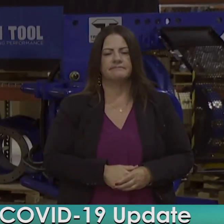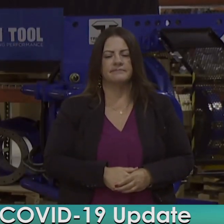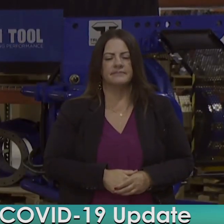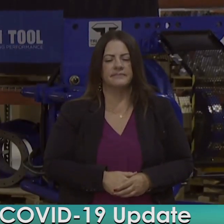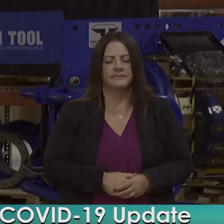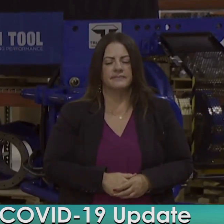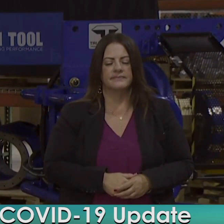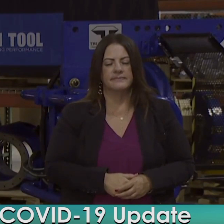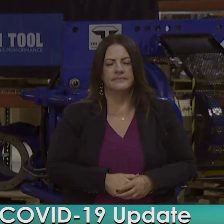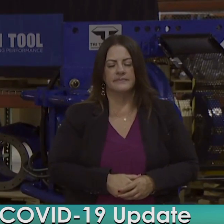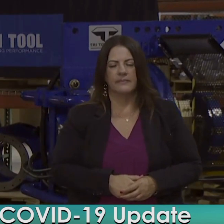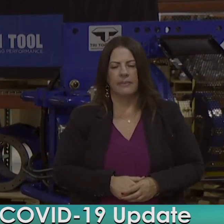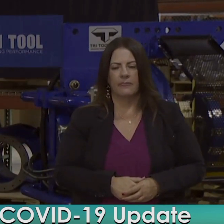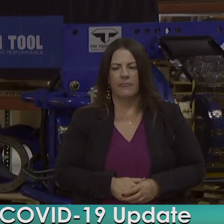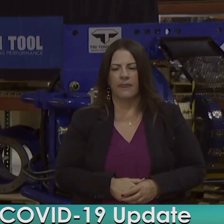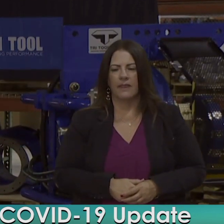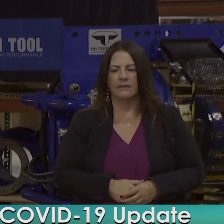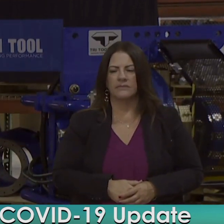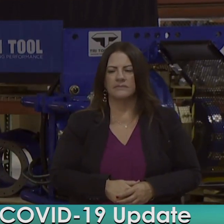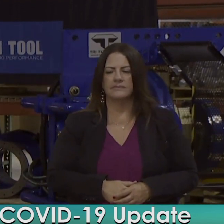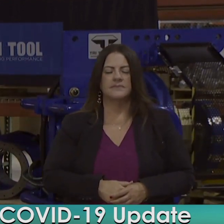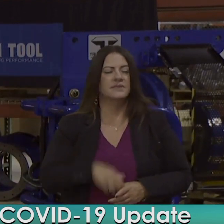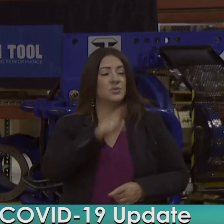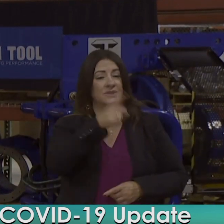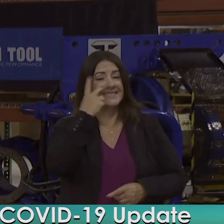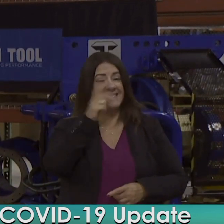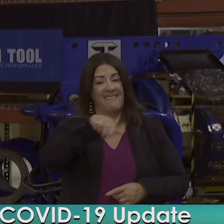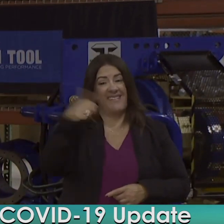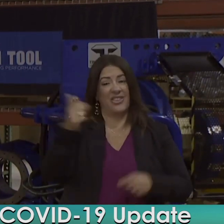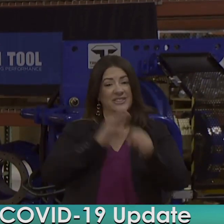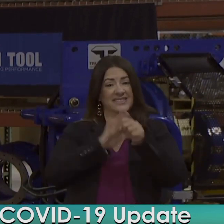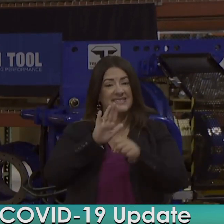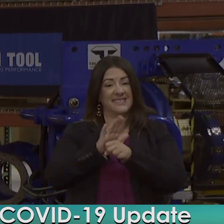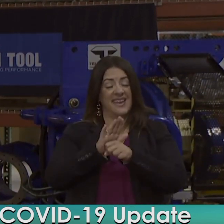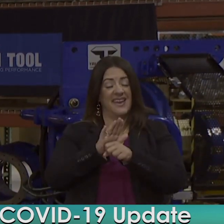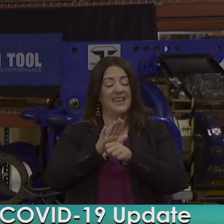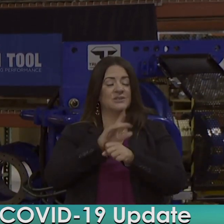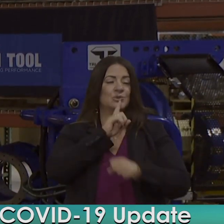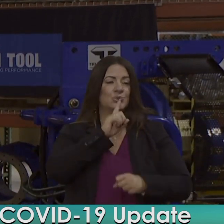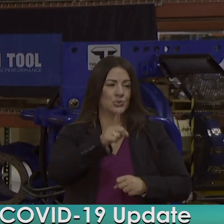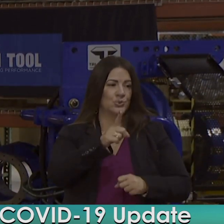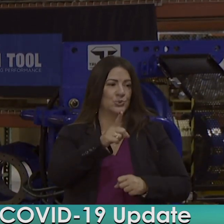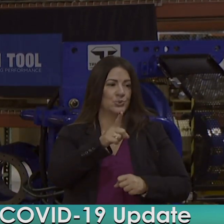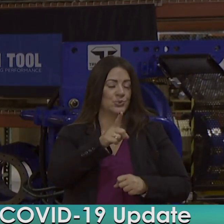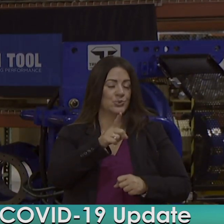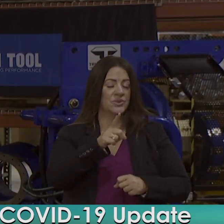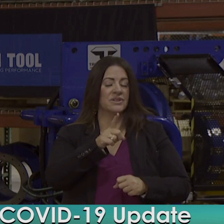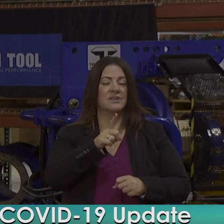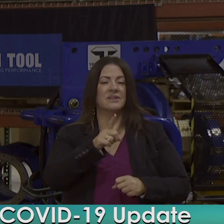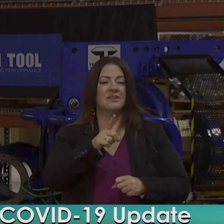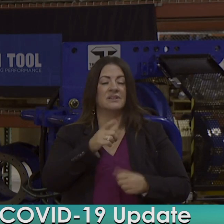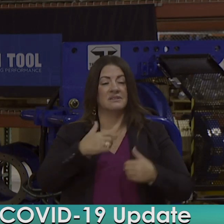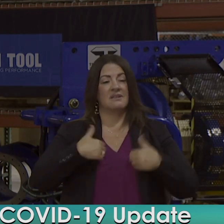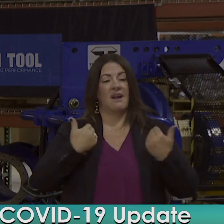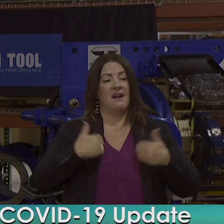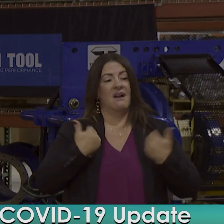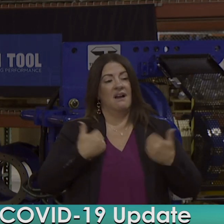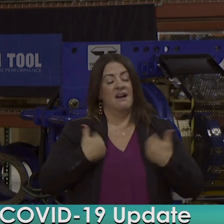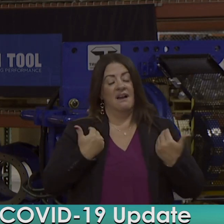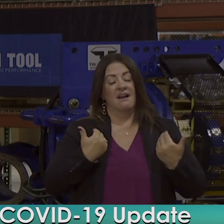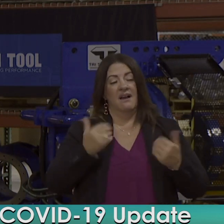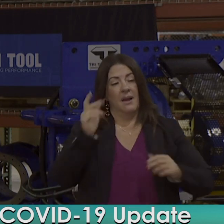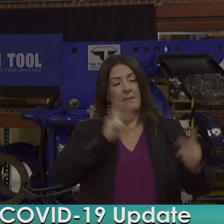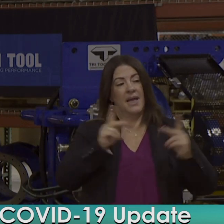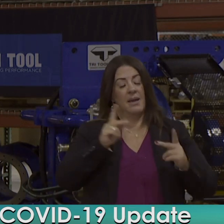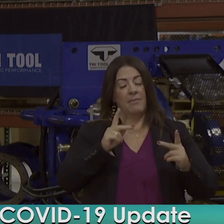One trend line that you see in other states, and it holds here in the state of California, is younger and younger people